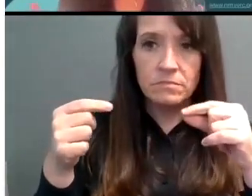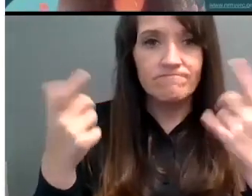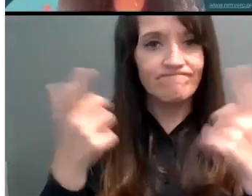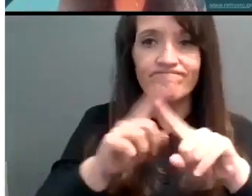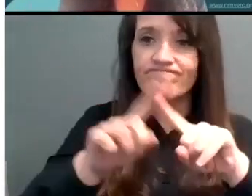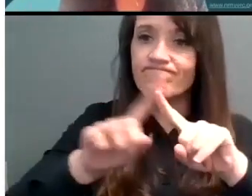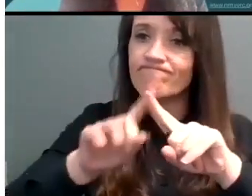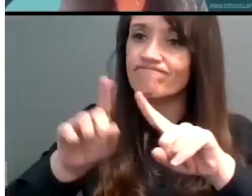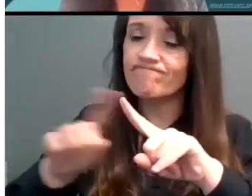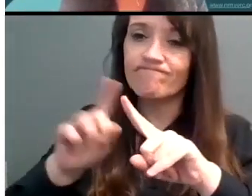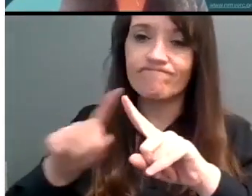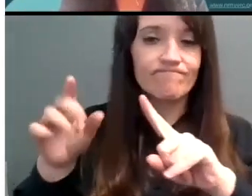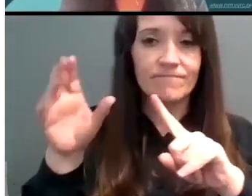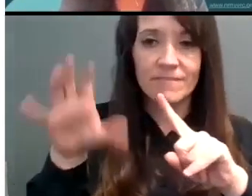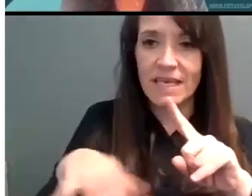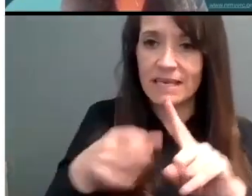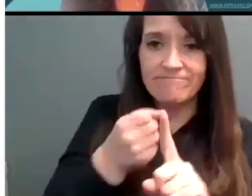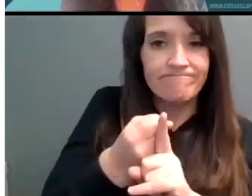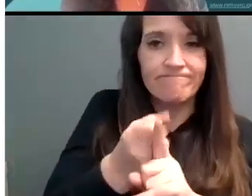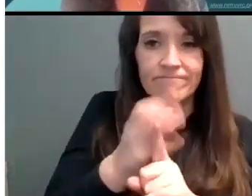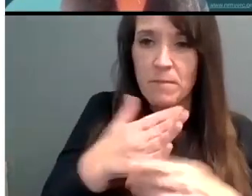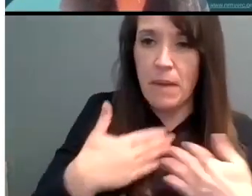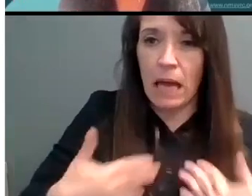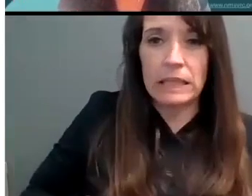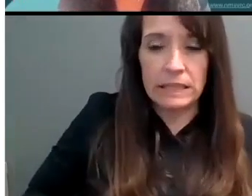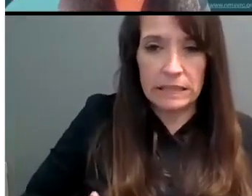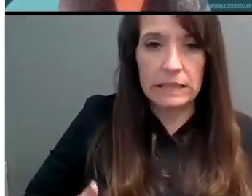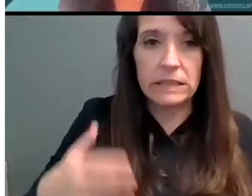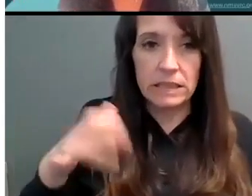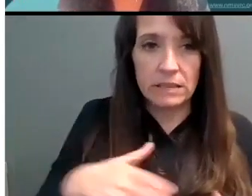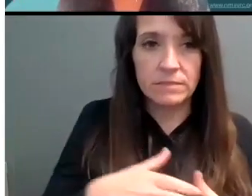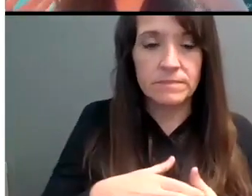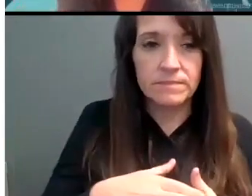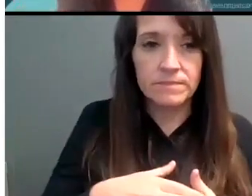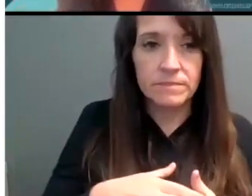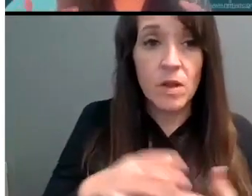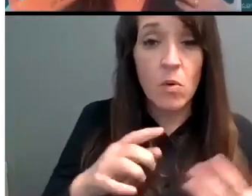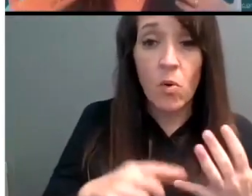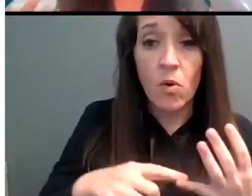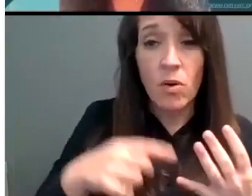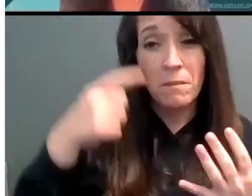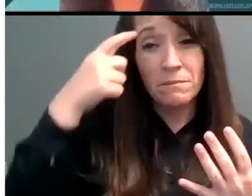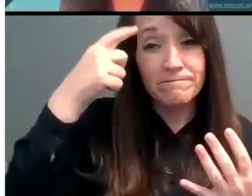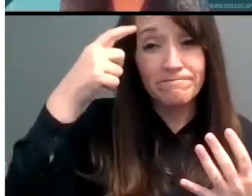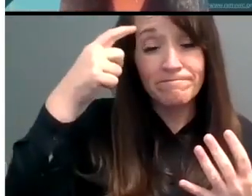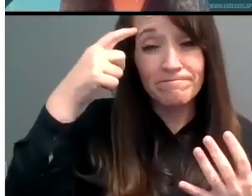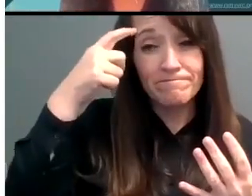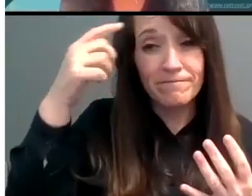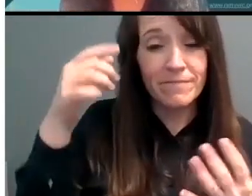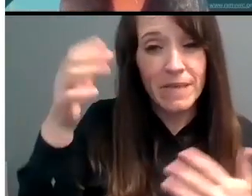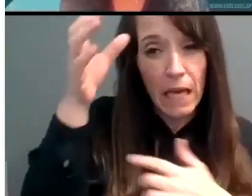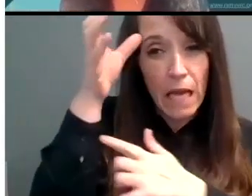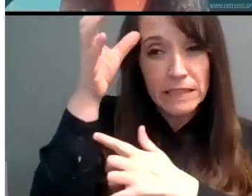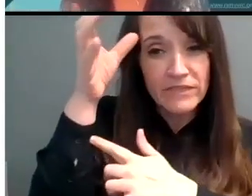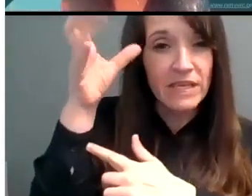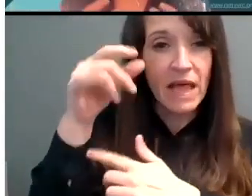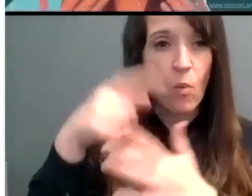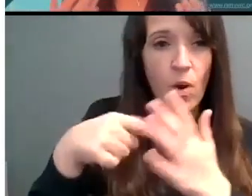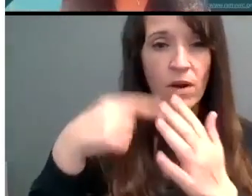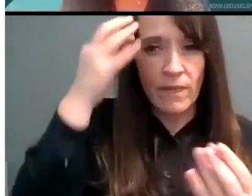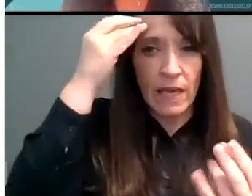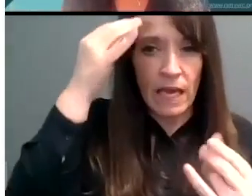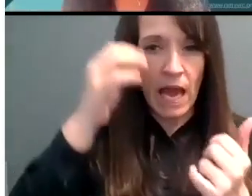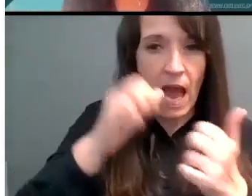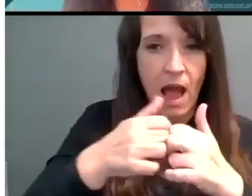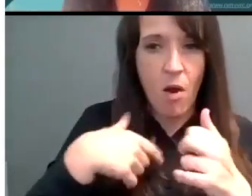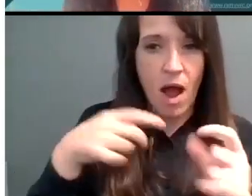so it can just impact us physically. It can impact us cognitively. What are we thinking? And our beliefs about